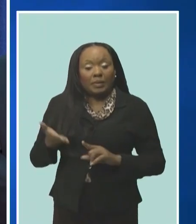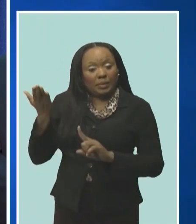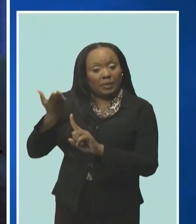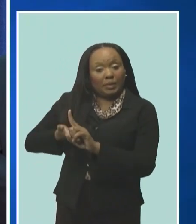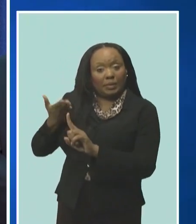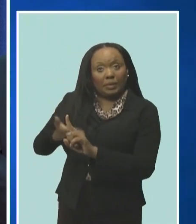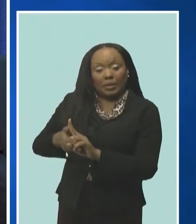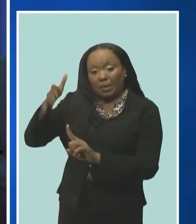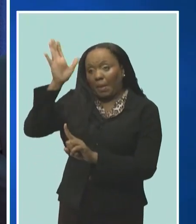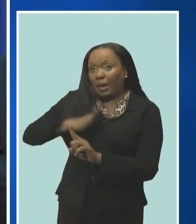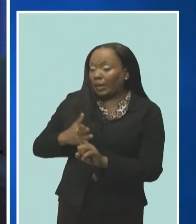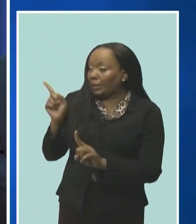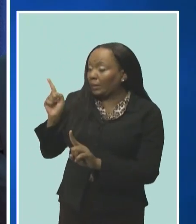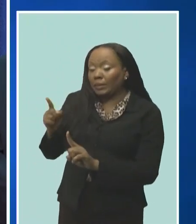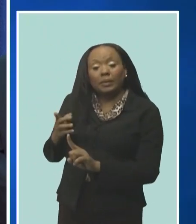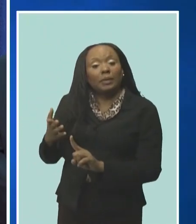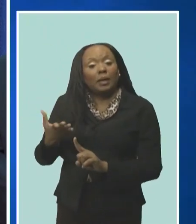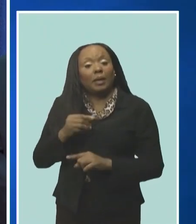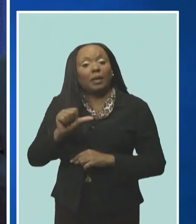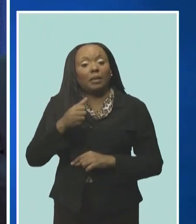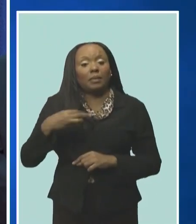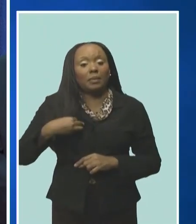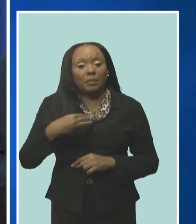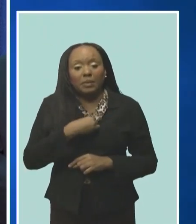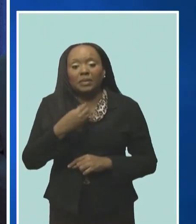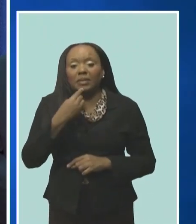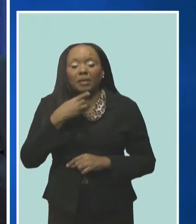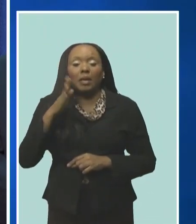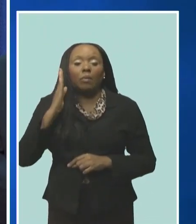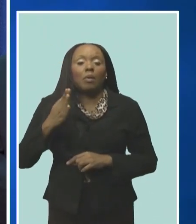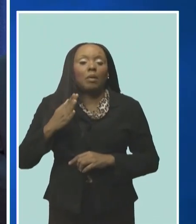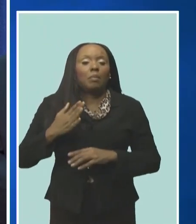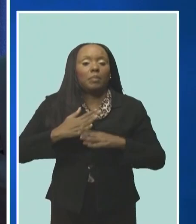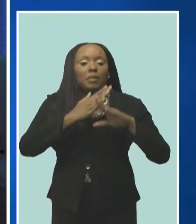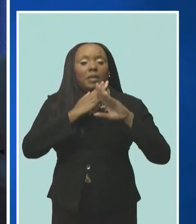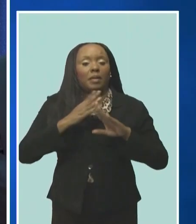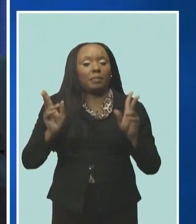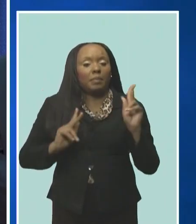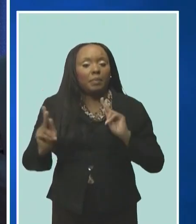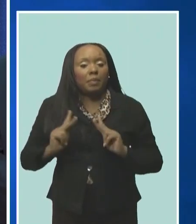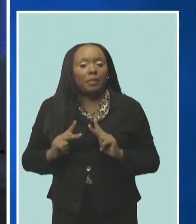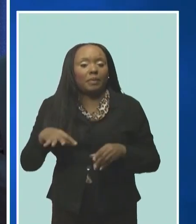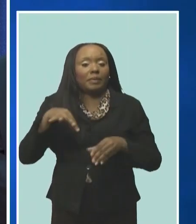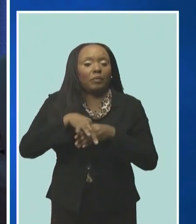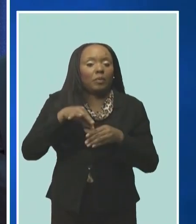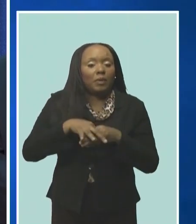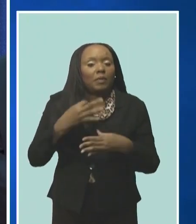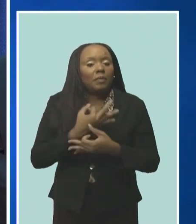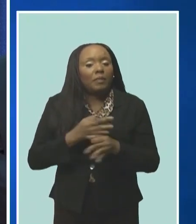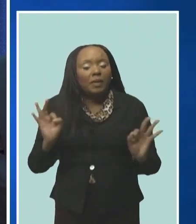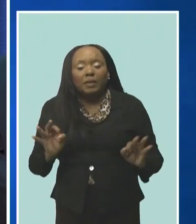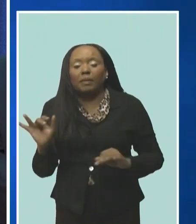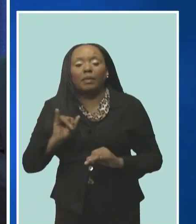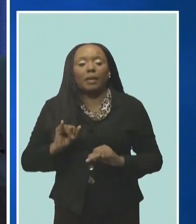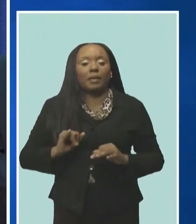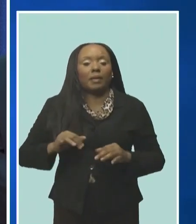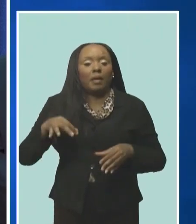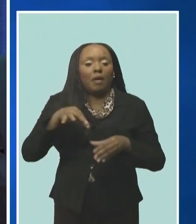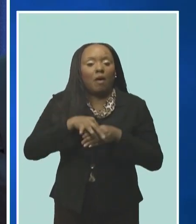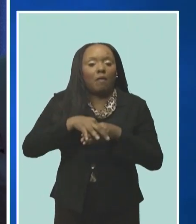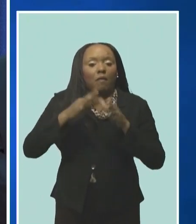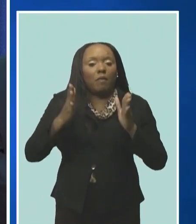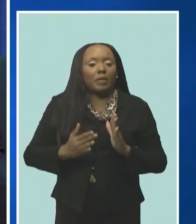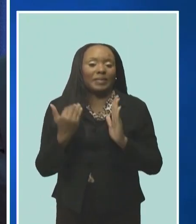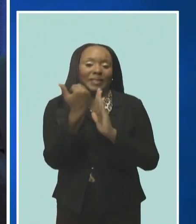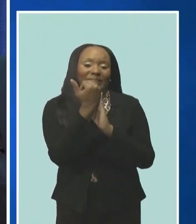his delegation believe it protects certain electoral freedoms, such as the voters' lists, whereby Venezuelans living abroad